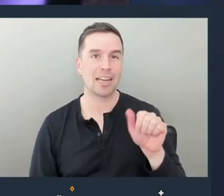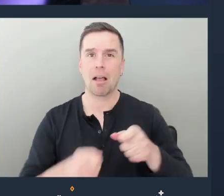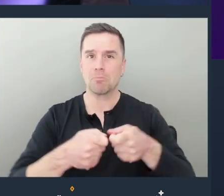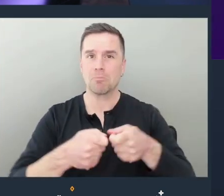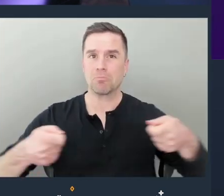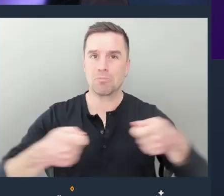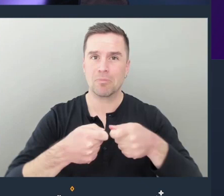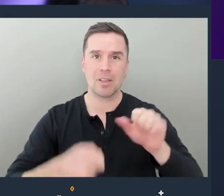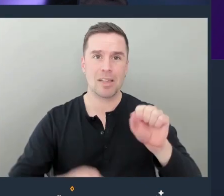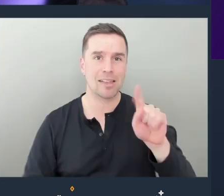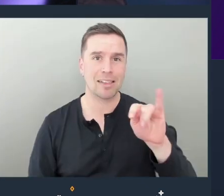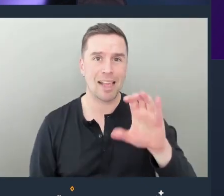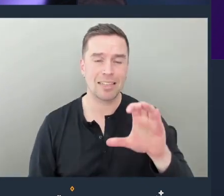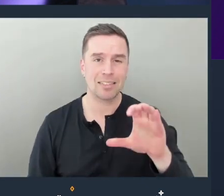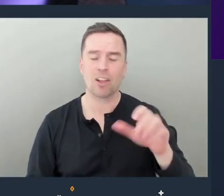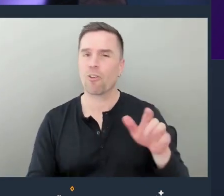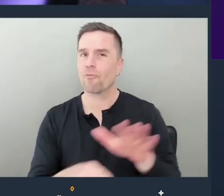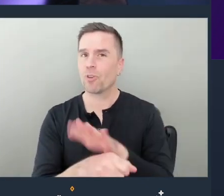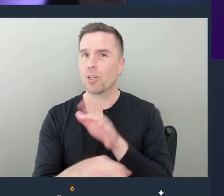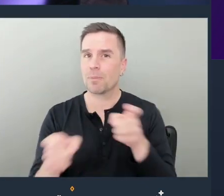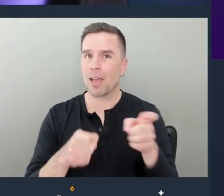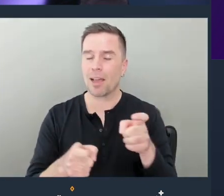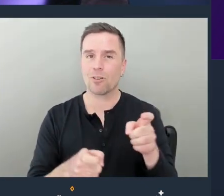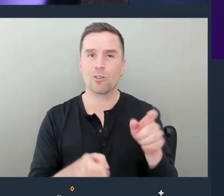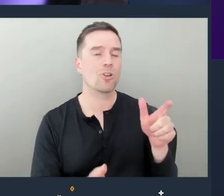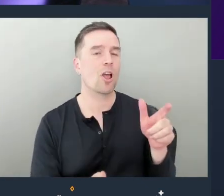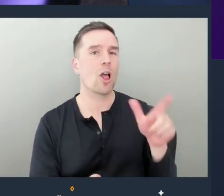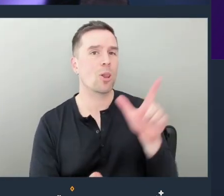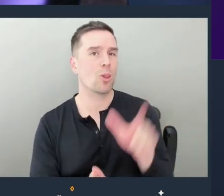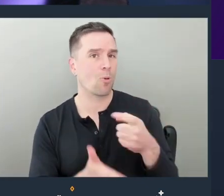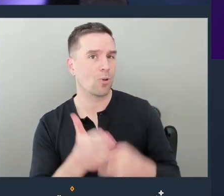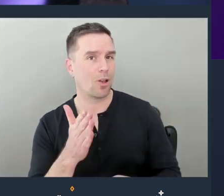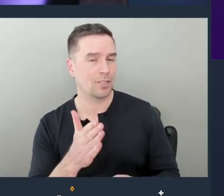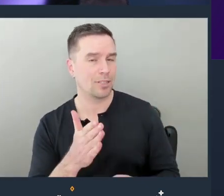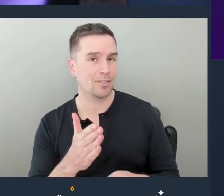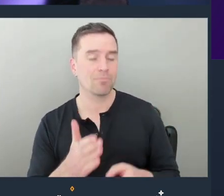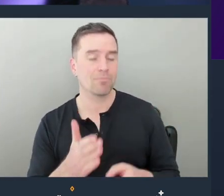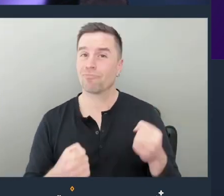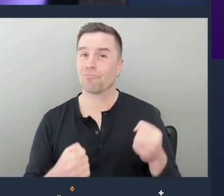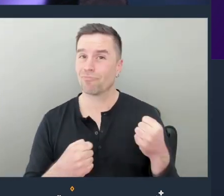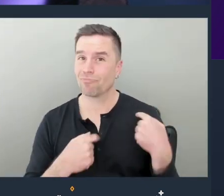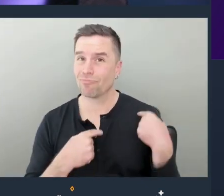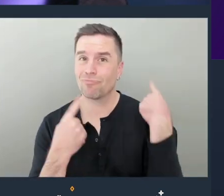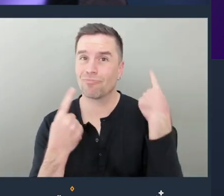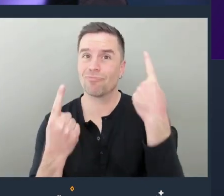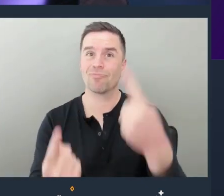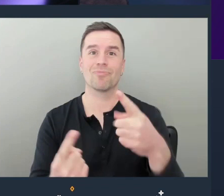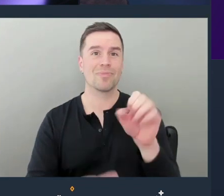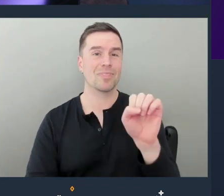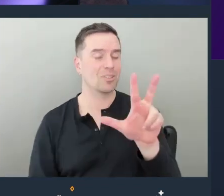low cost. And after 17 years and dozens of new features, S3